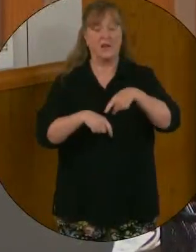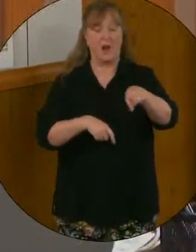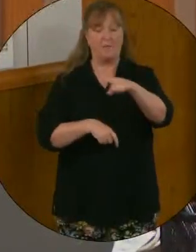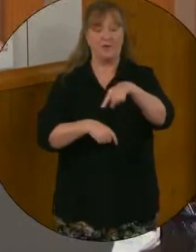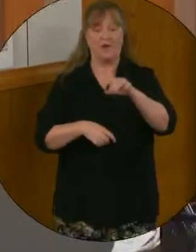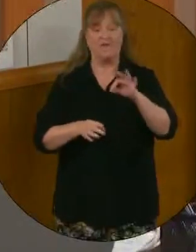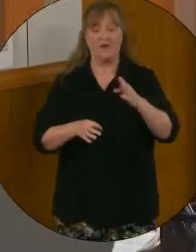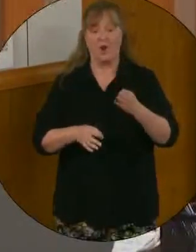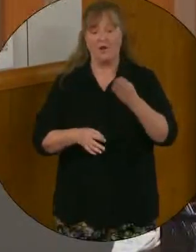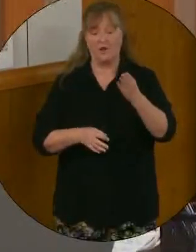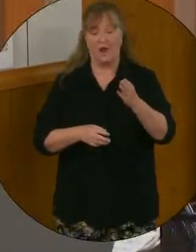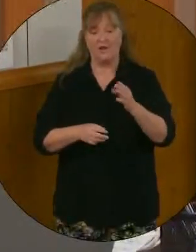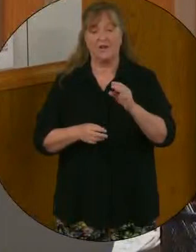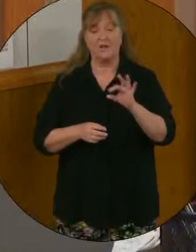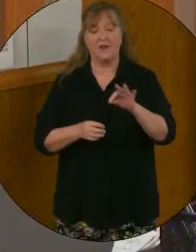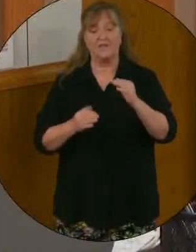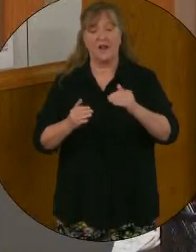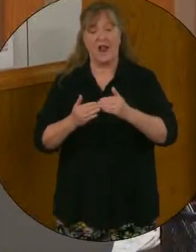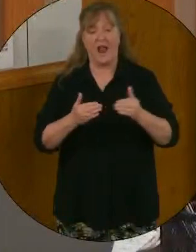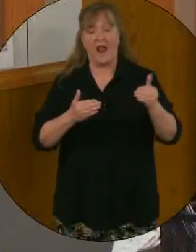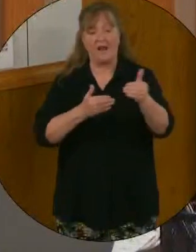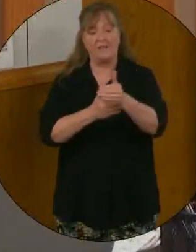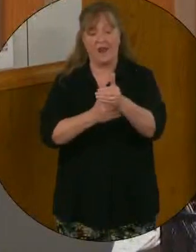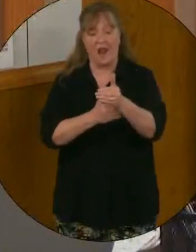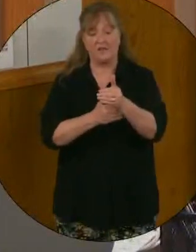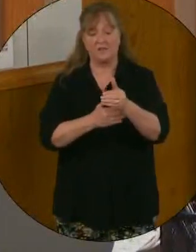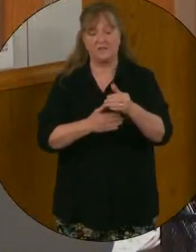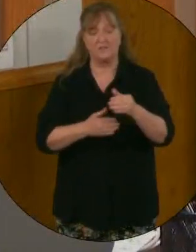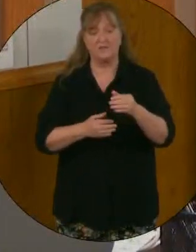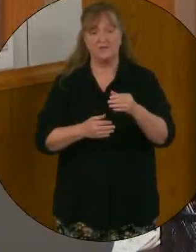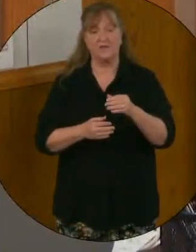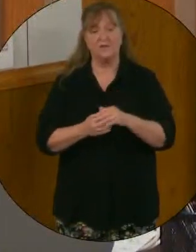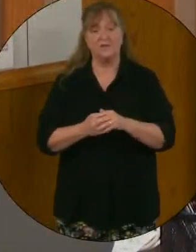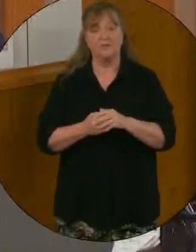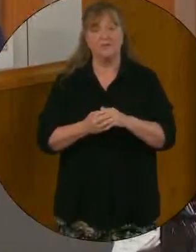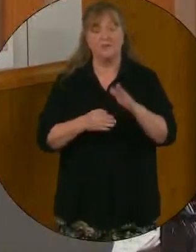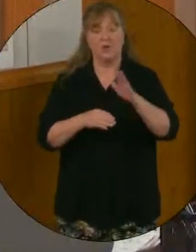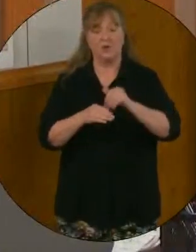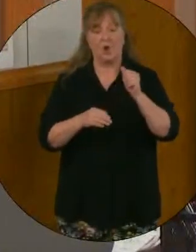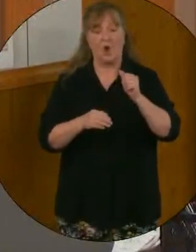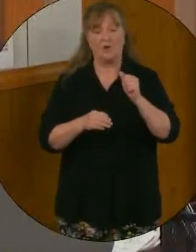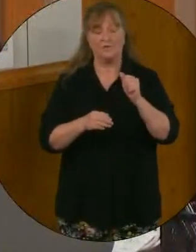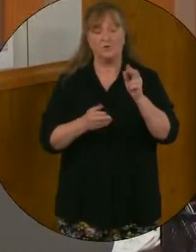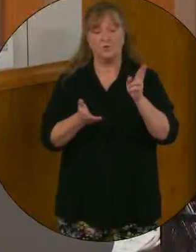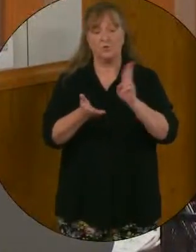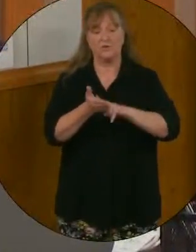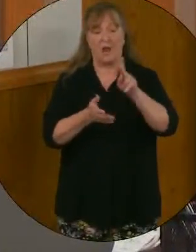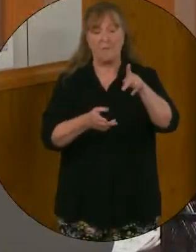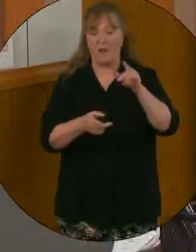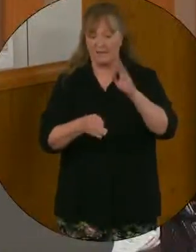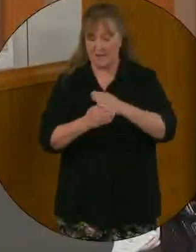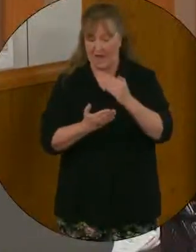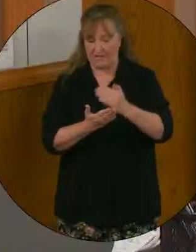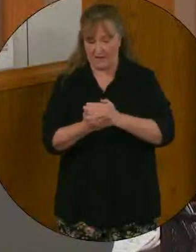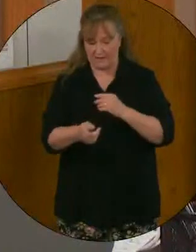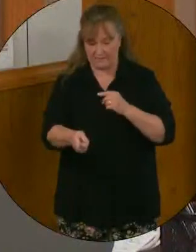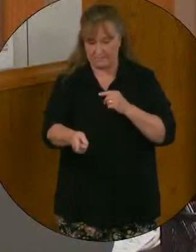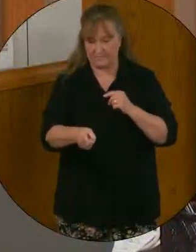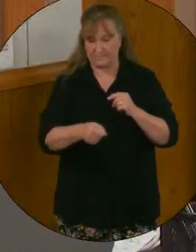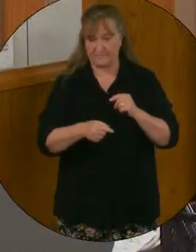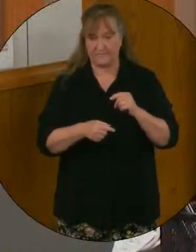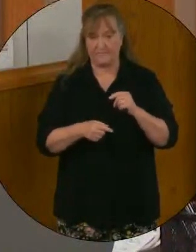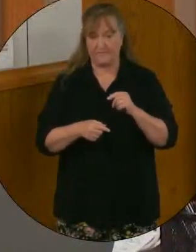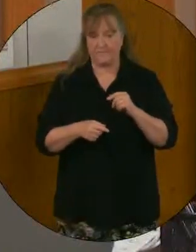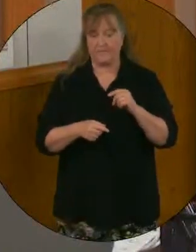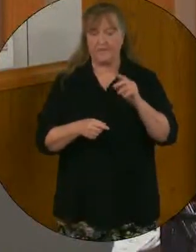not called in advance and however would like to call in advance to sign up for the public speaker list and you would like to